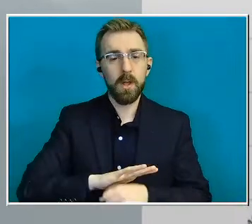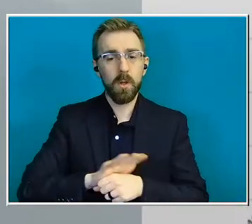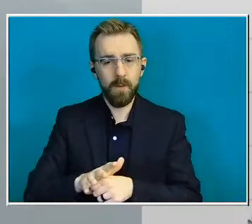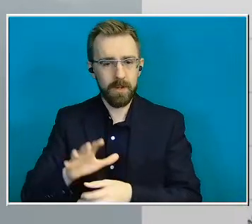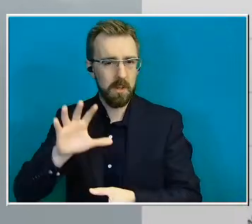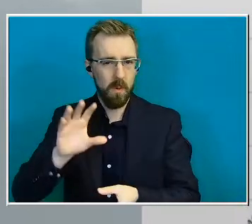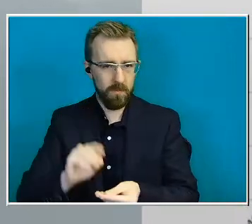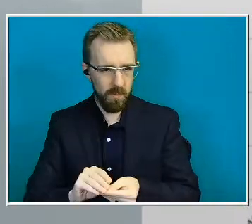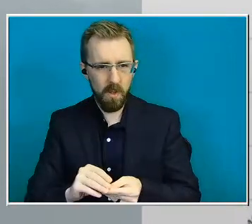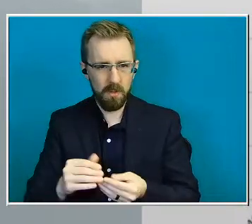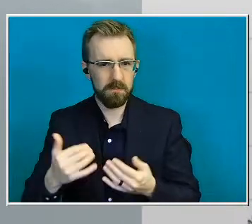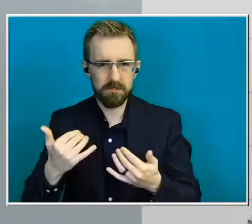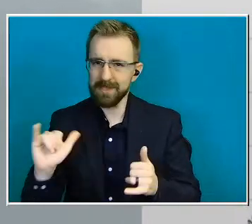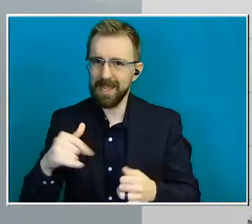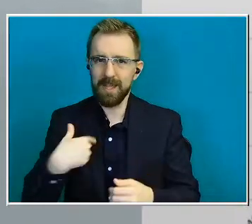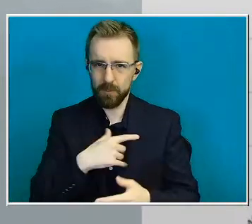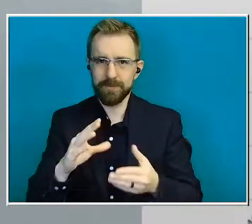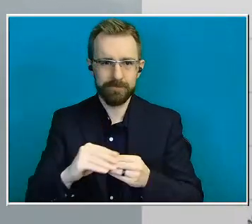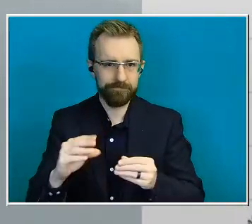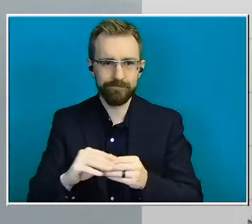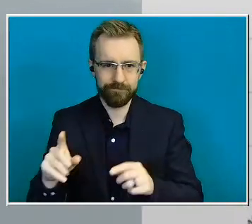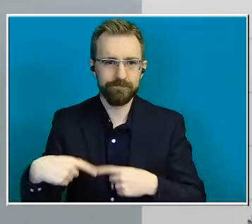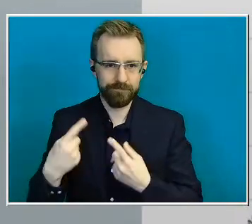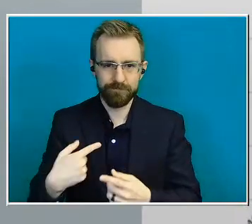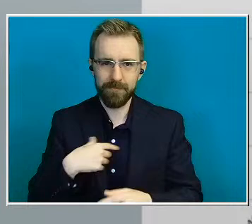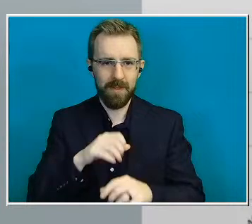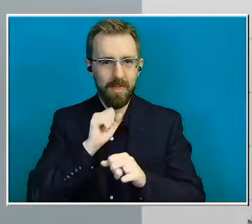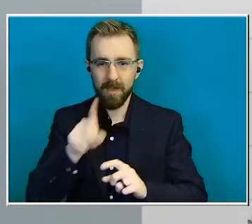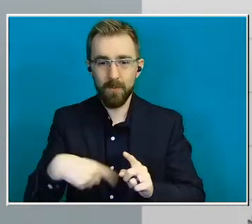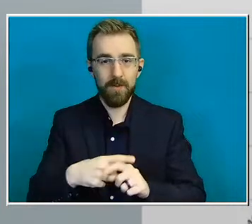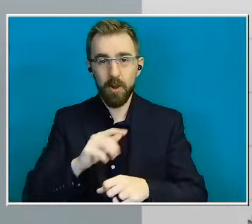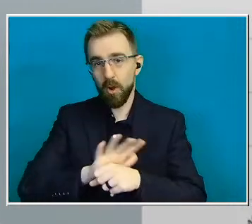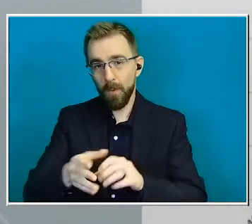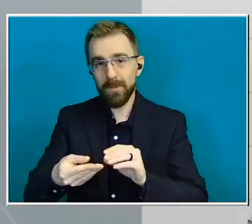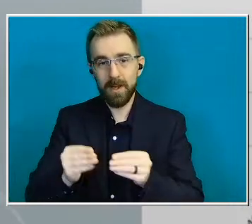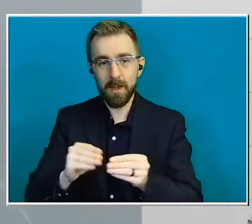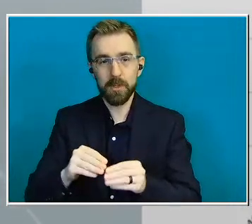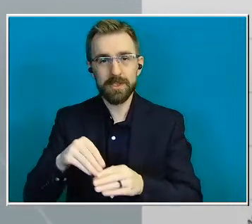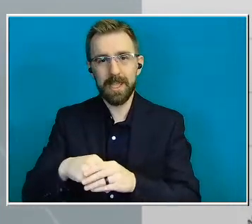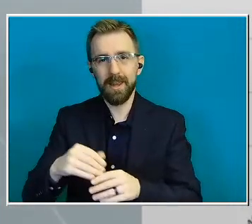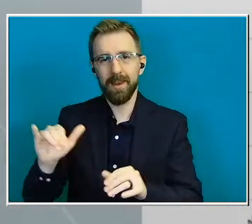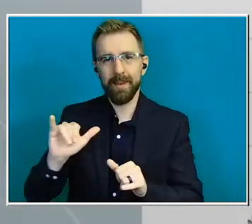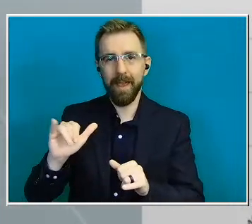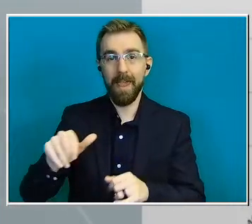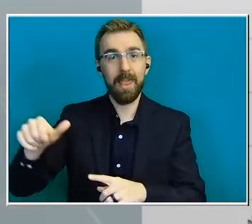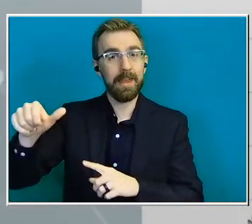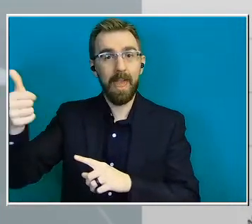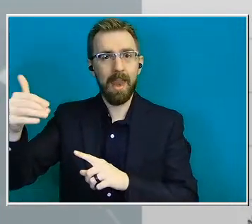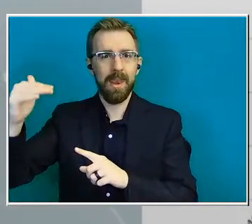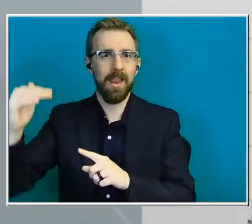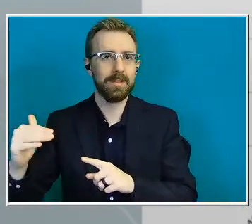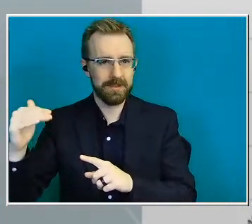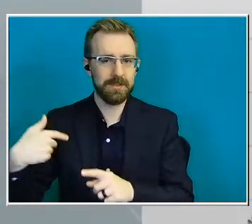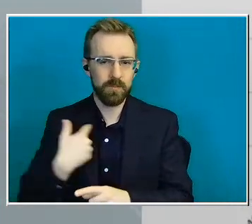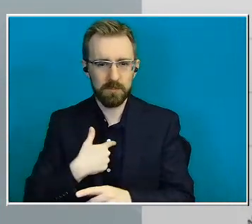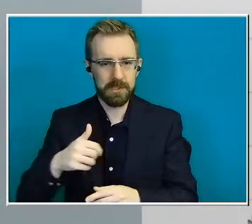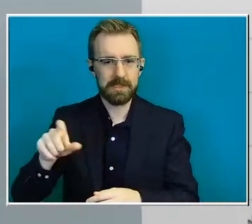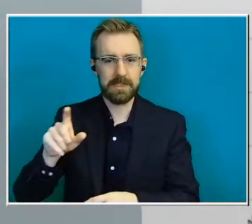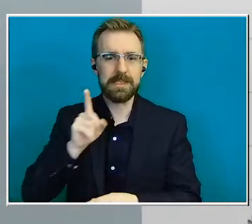like we have always talked about, we love when those COVID numbers are in the single digits. We have been in the single digits for the last couple